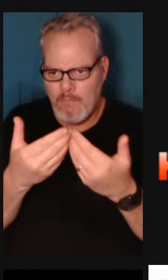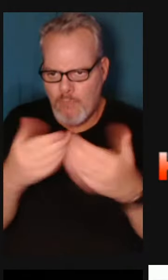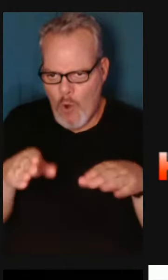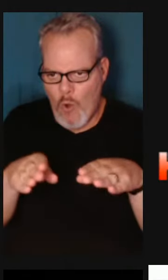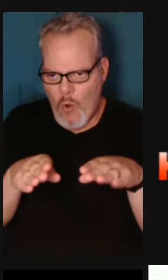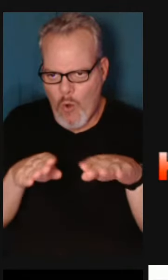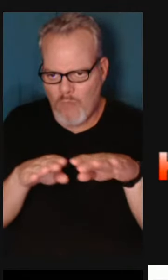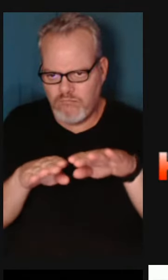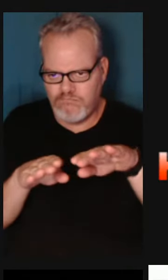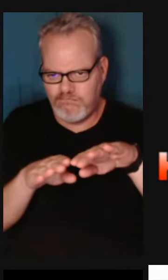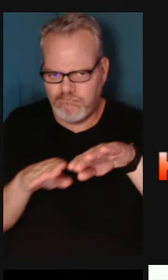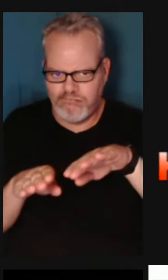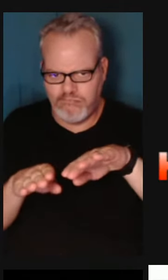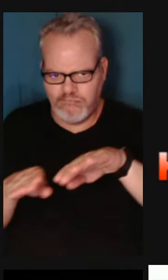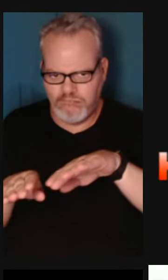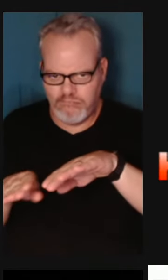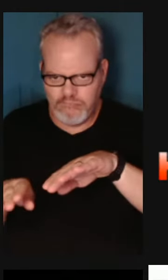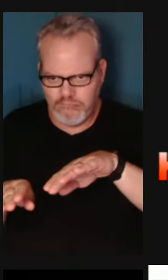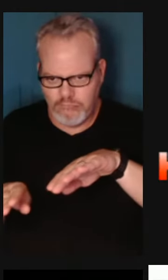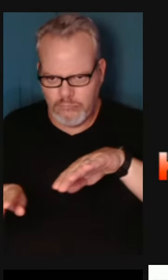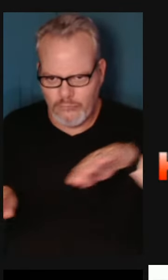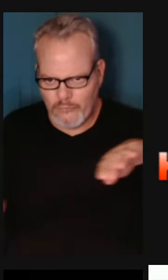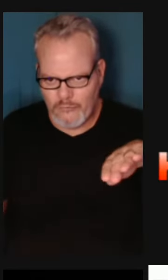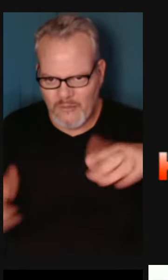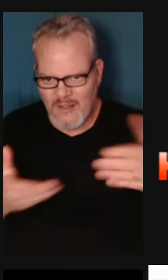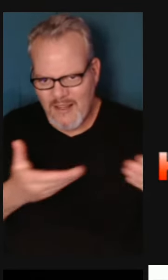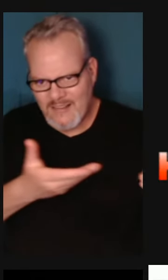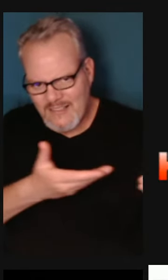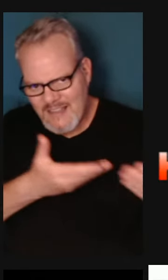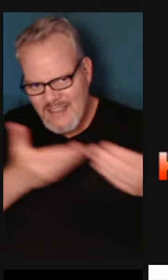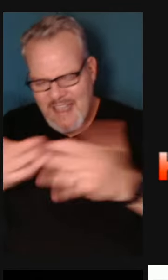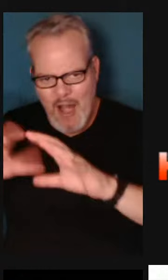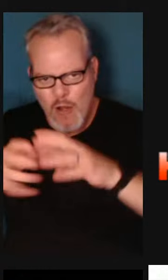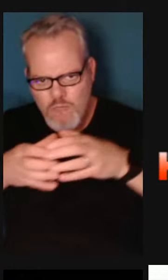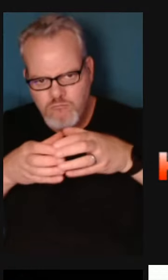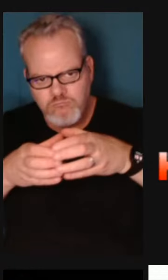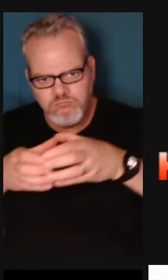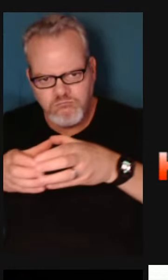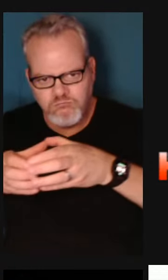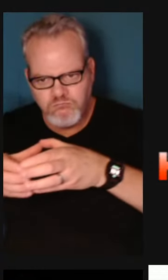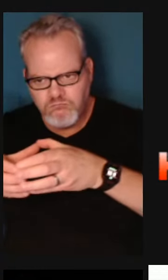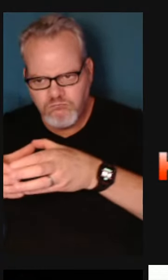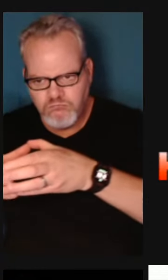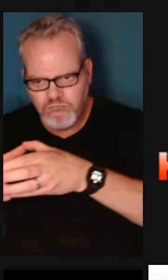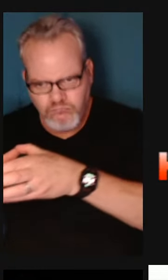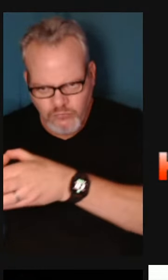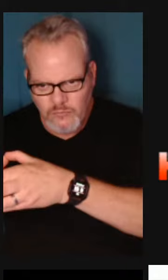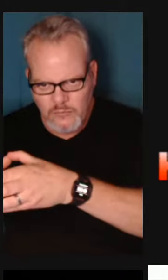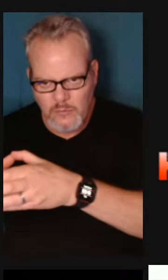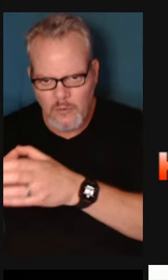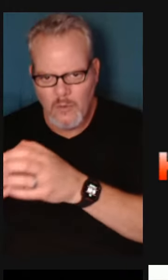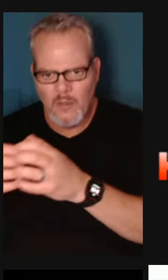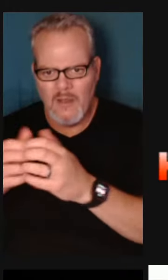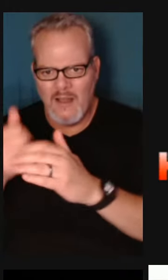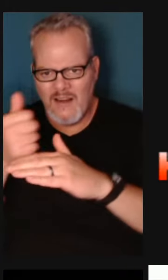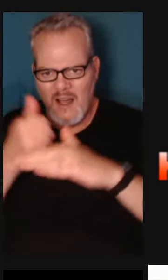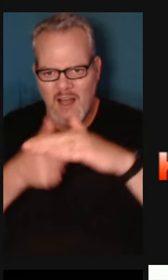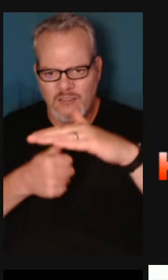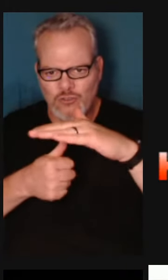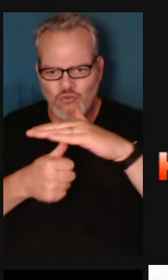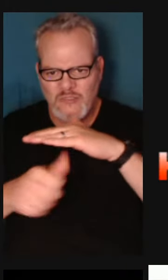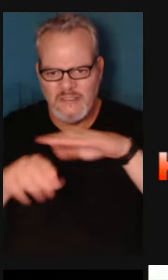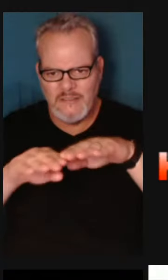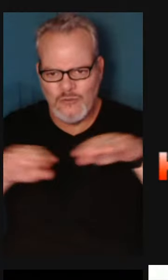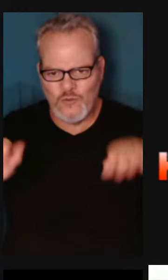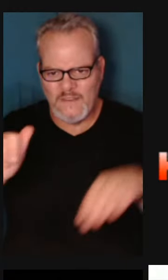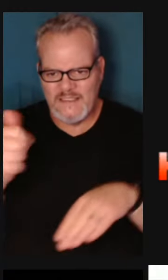the beach. It carried Coconut Grove with it, which settled 10 feet below the surface.